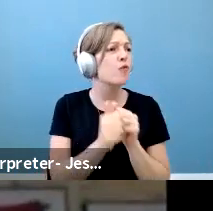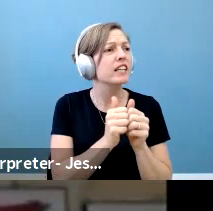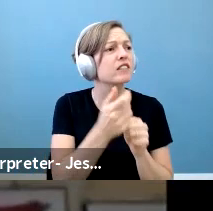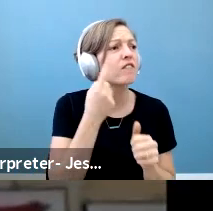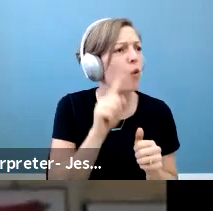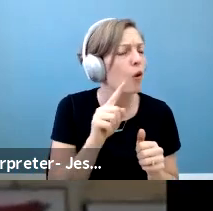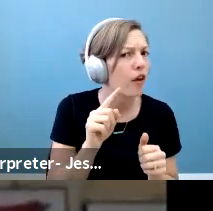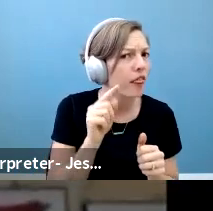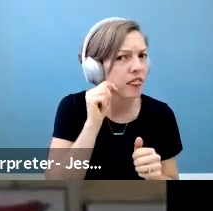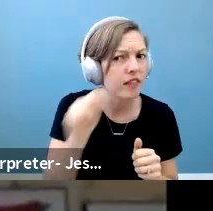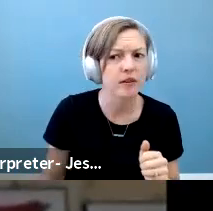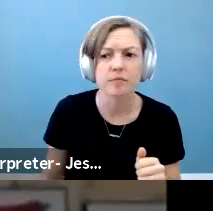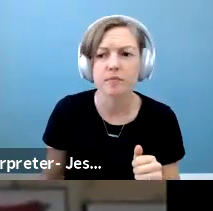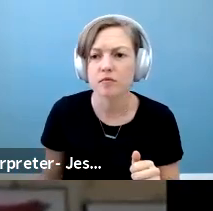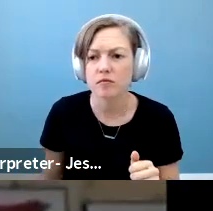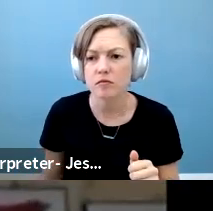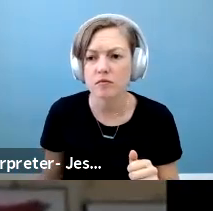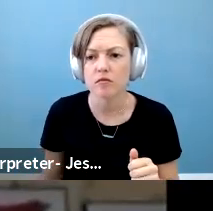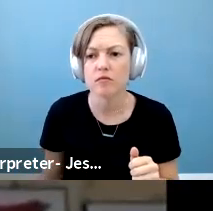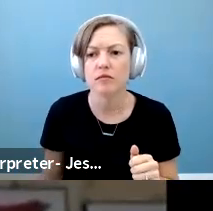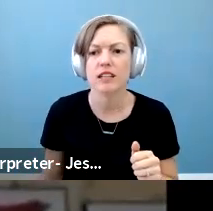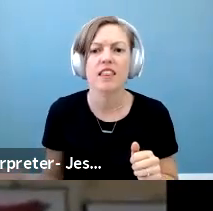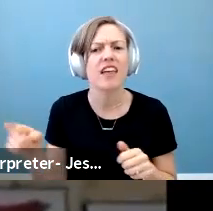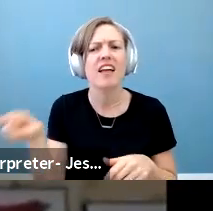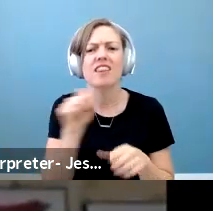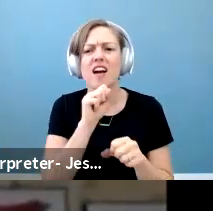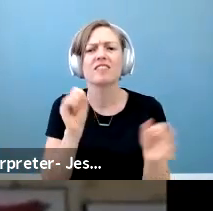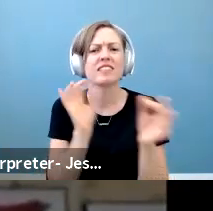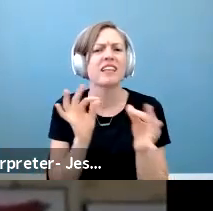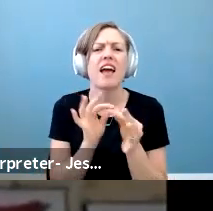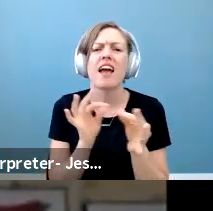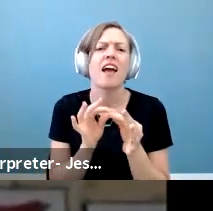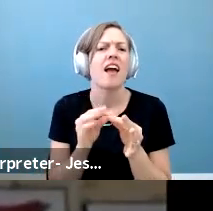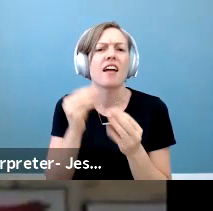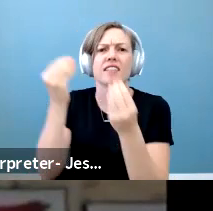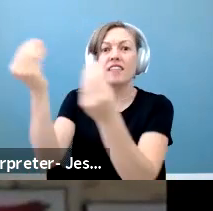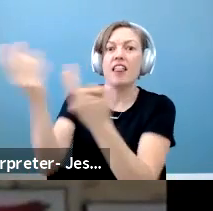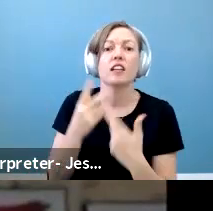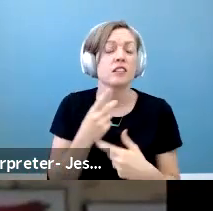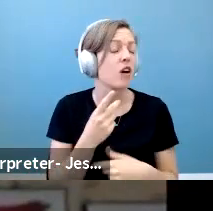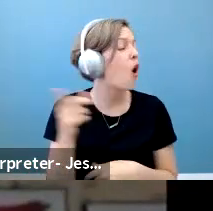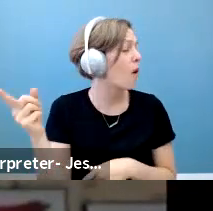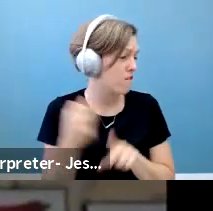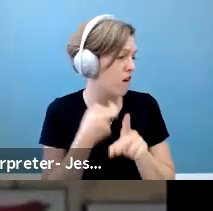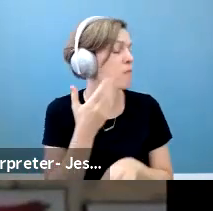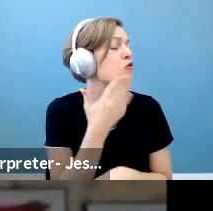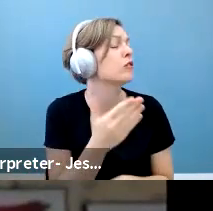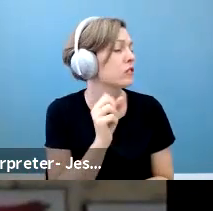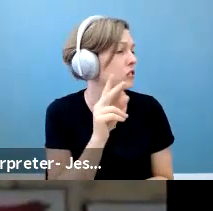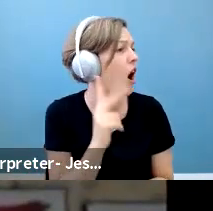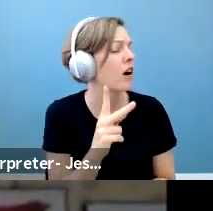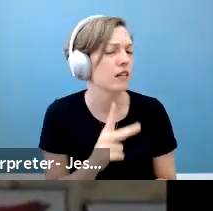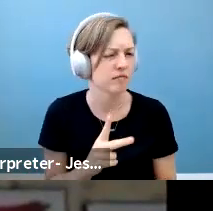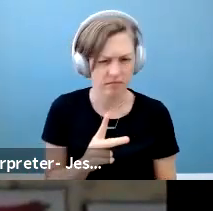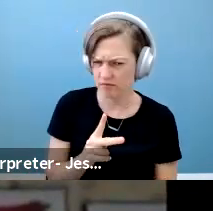quote, they love to just tell us that they come from good stock. These words